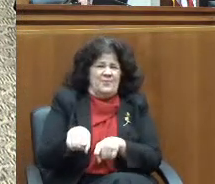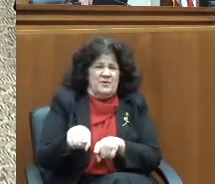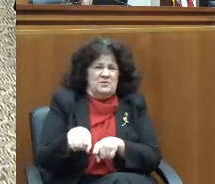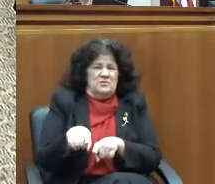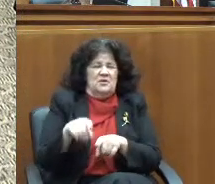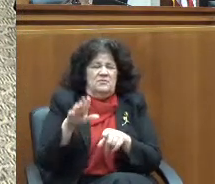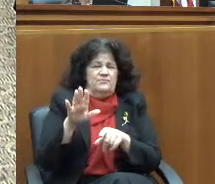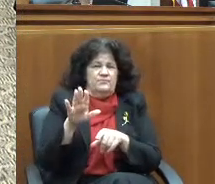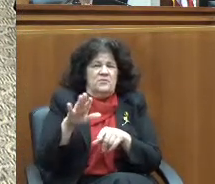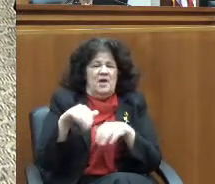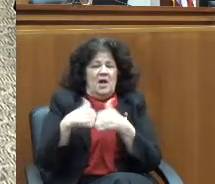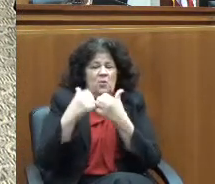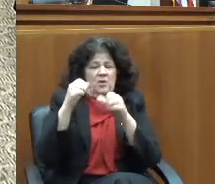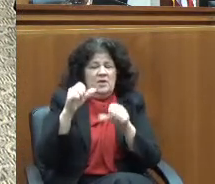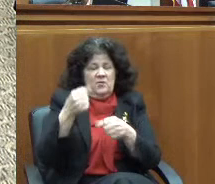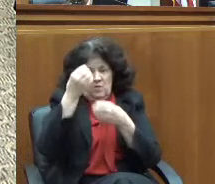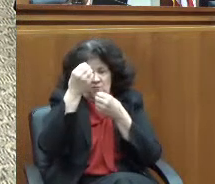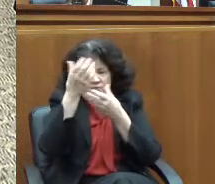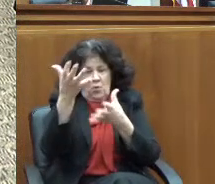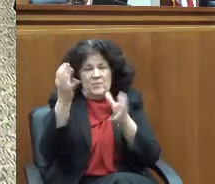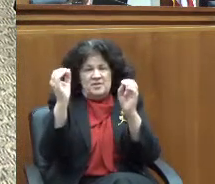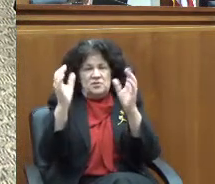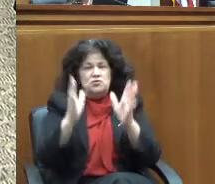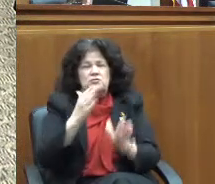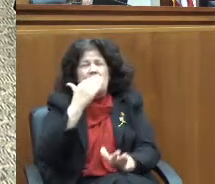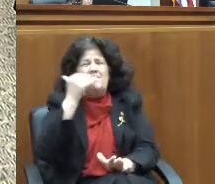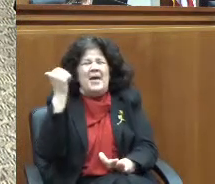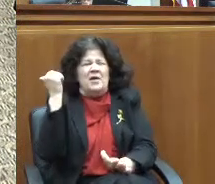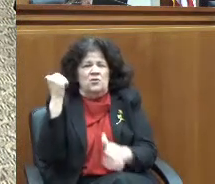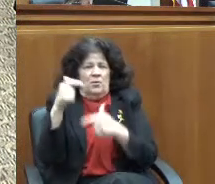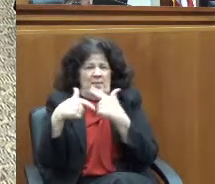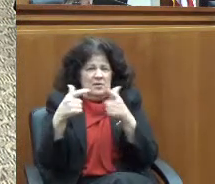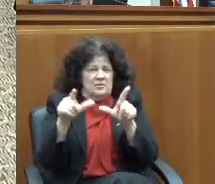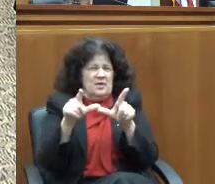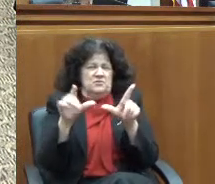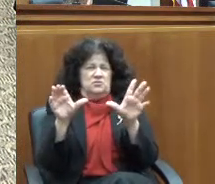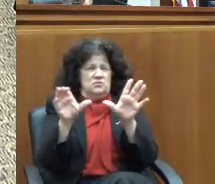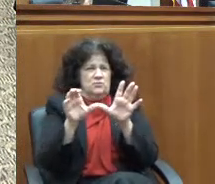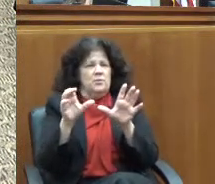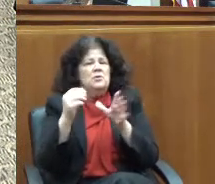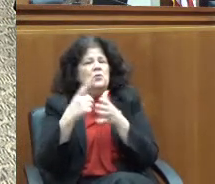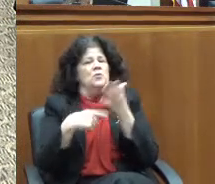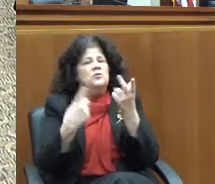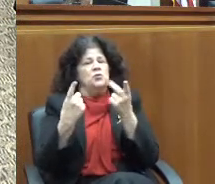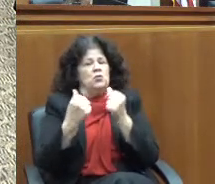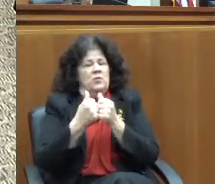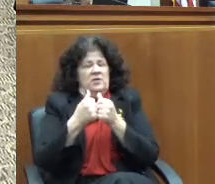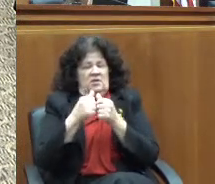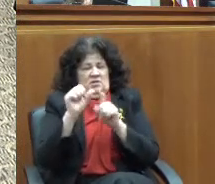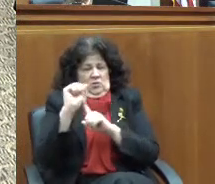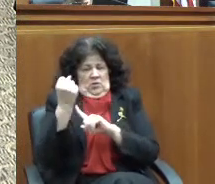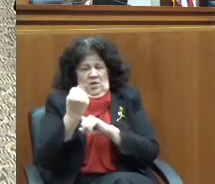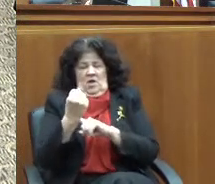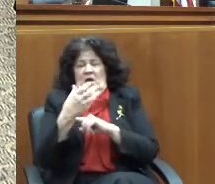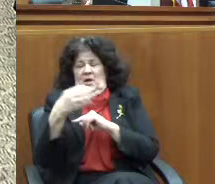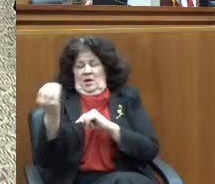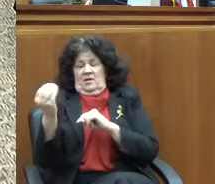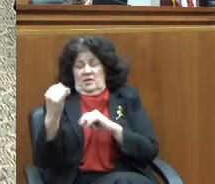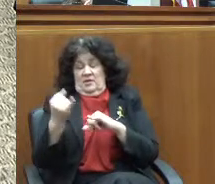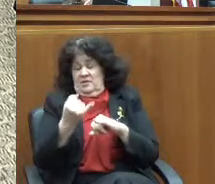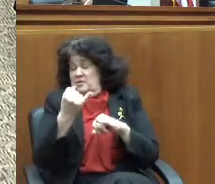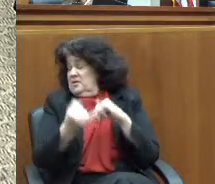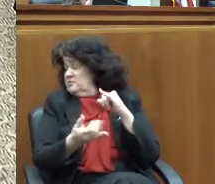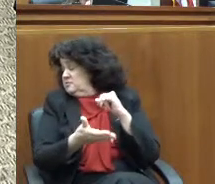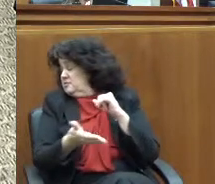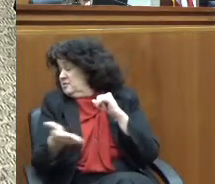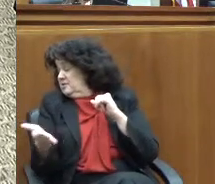we better inform educators about their own license and certificate and what to do in a situation like that? And then the last